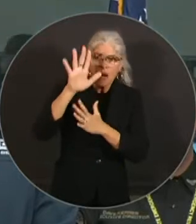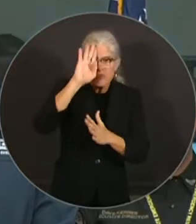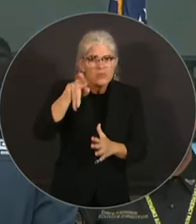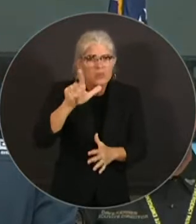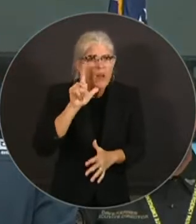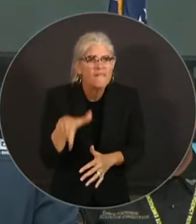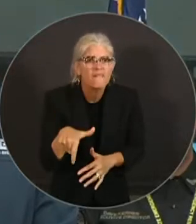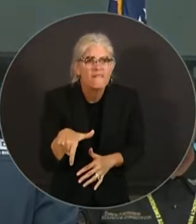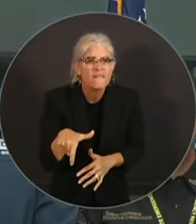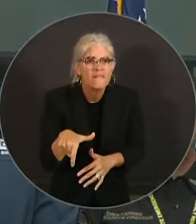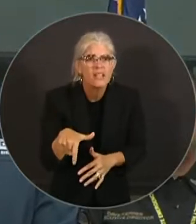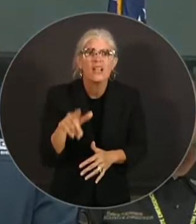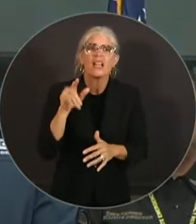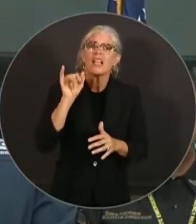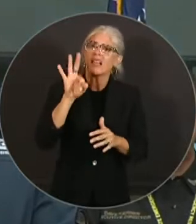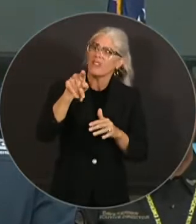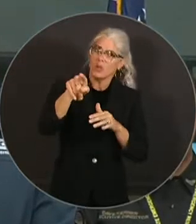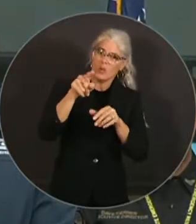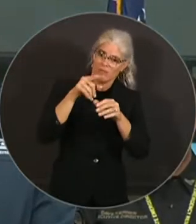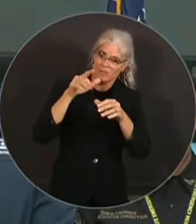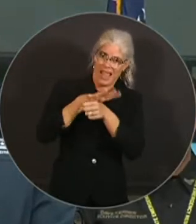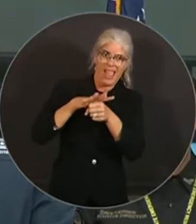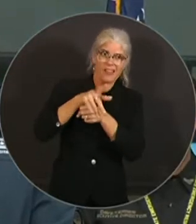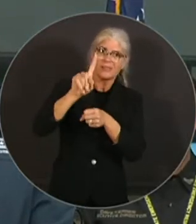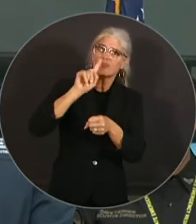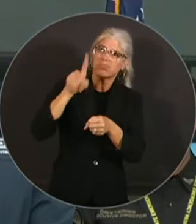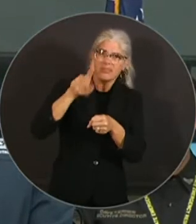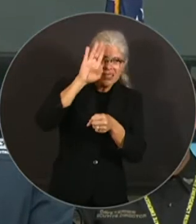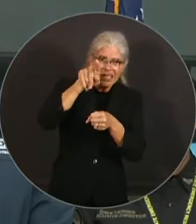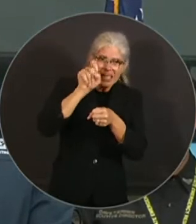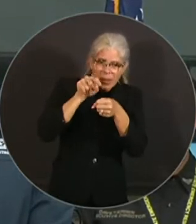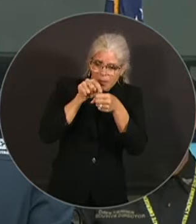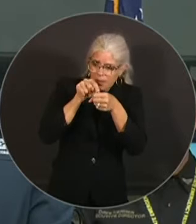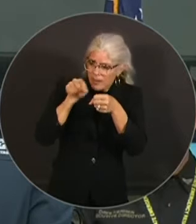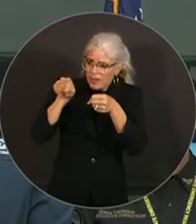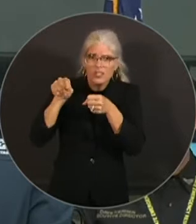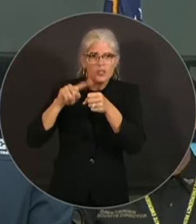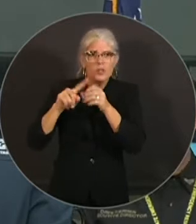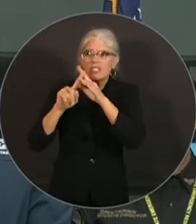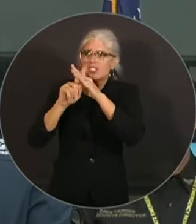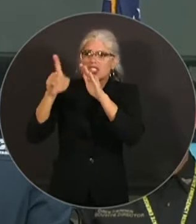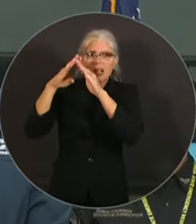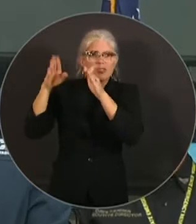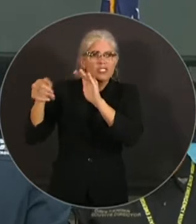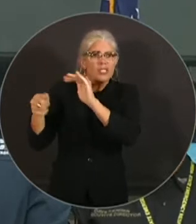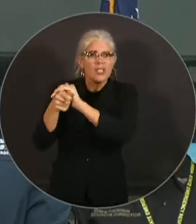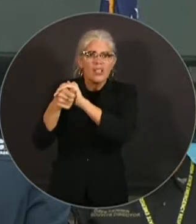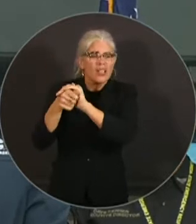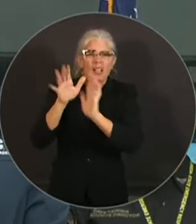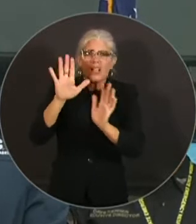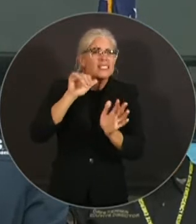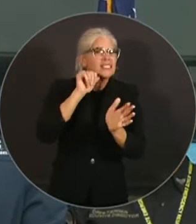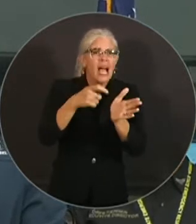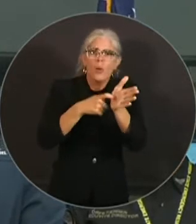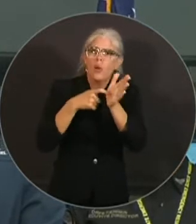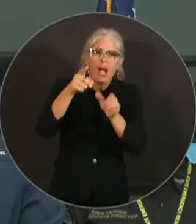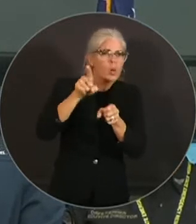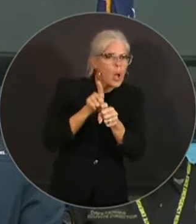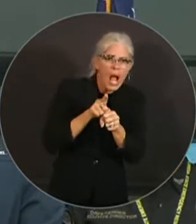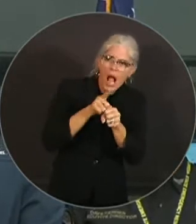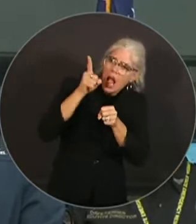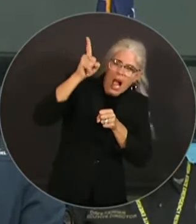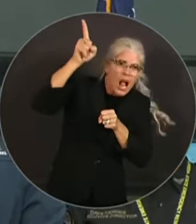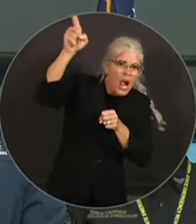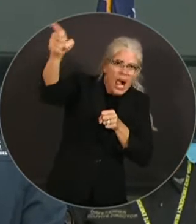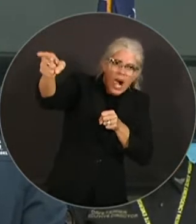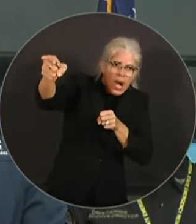If you're in an evacuation zone, there are other places you can go to evacuate. That is not going to require that. And as I mentioned earlier, and once we get